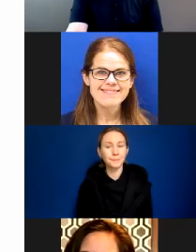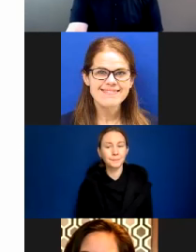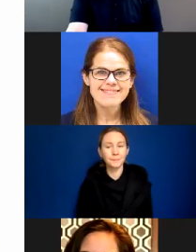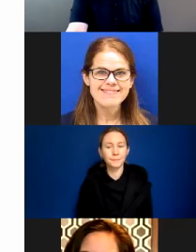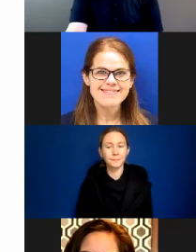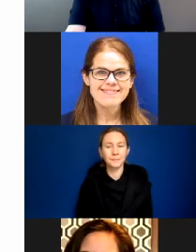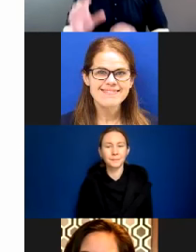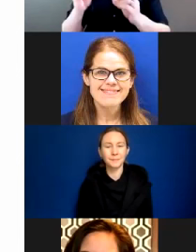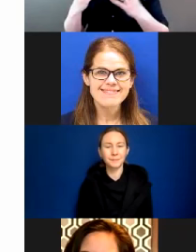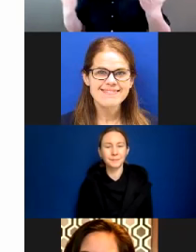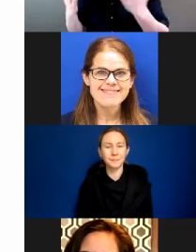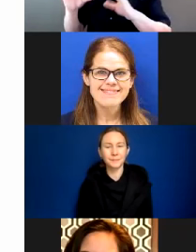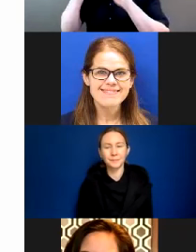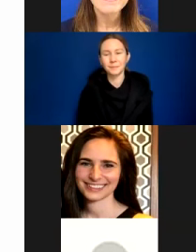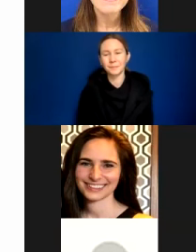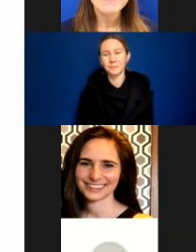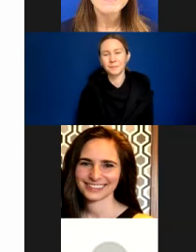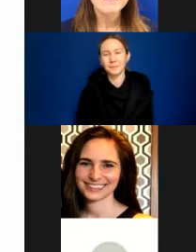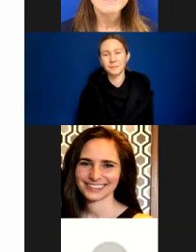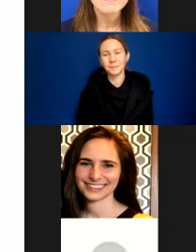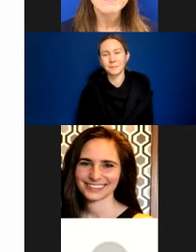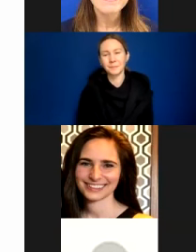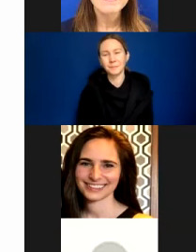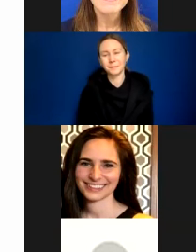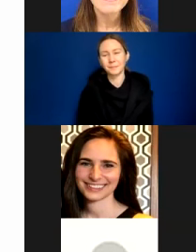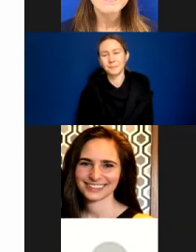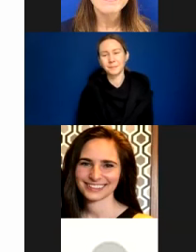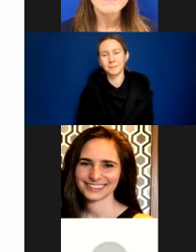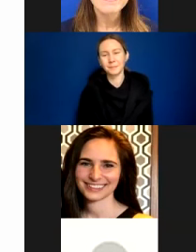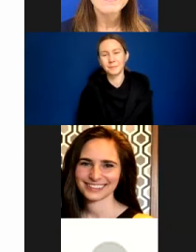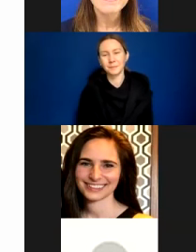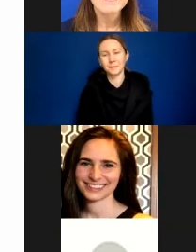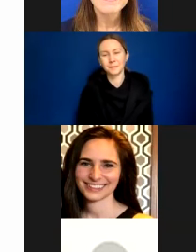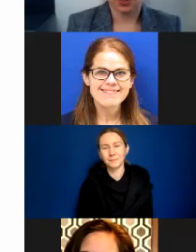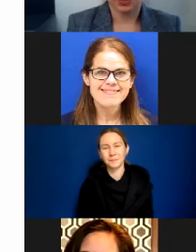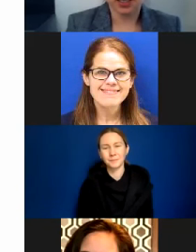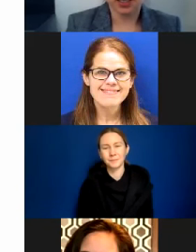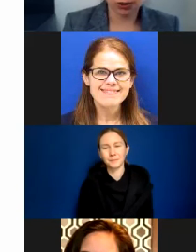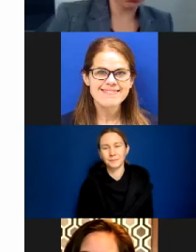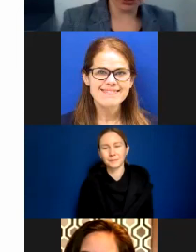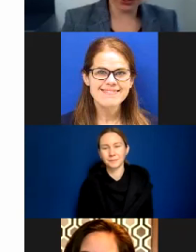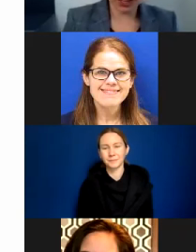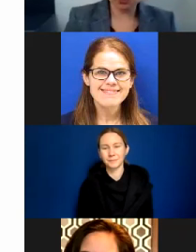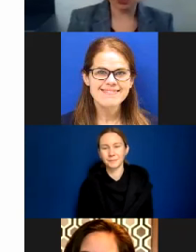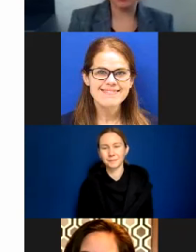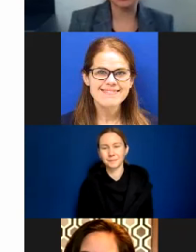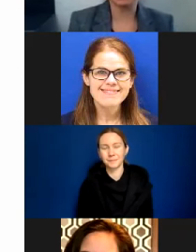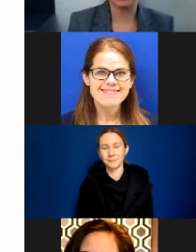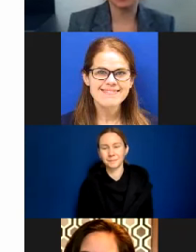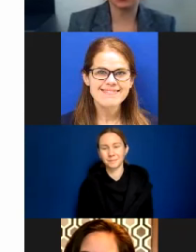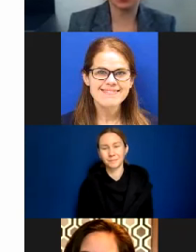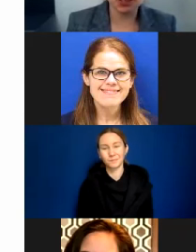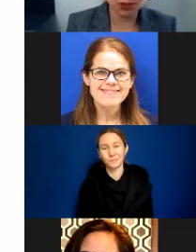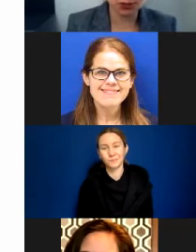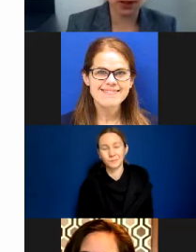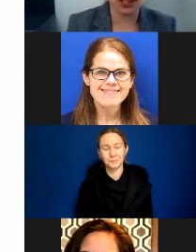Oh, there we are. Hi again. I'm sorry about the Wi-Fi problems, but this is our world now, right?